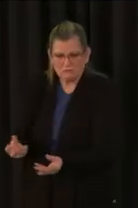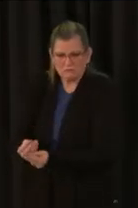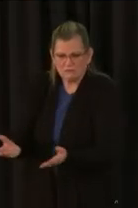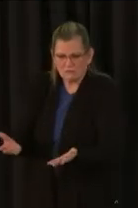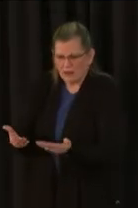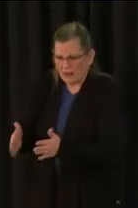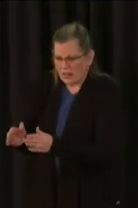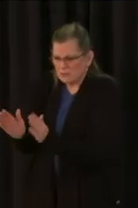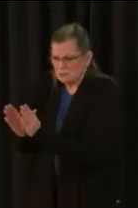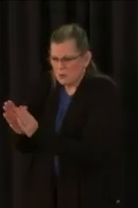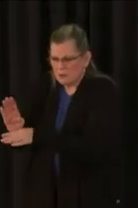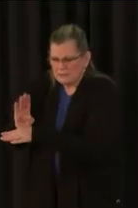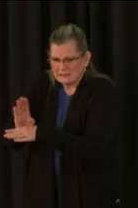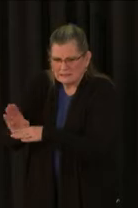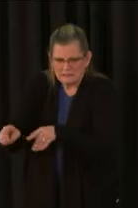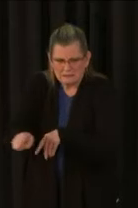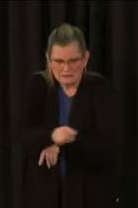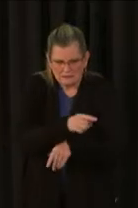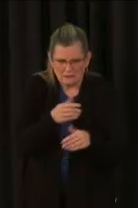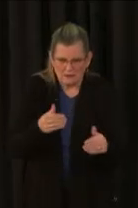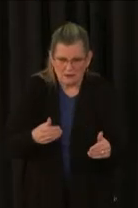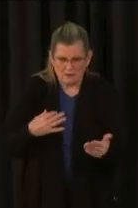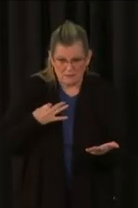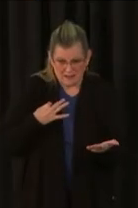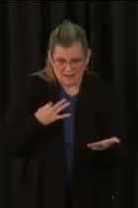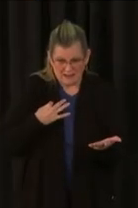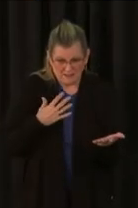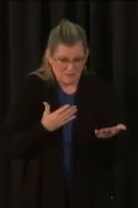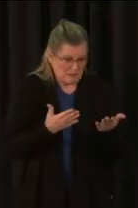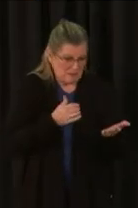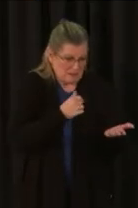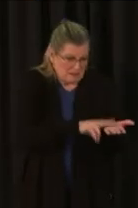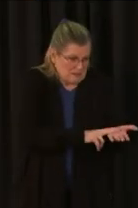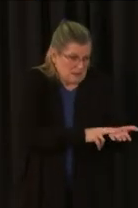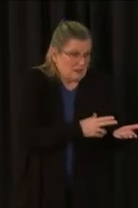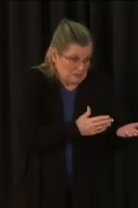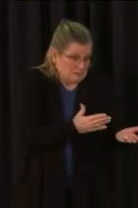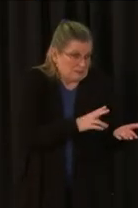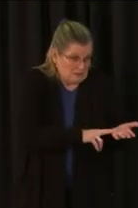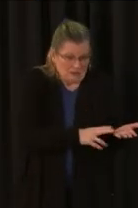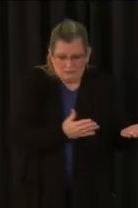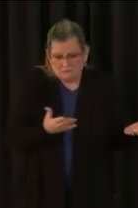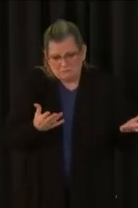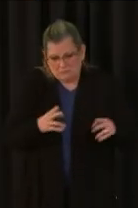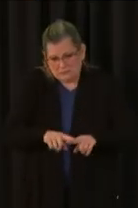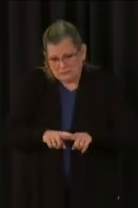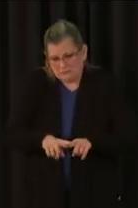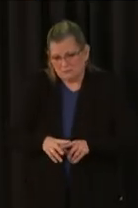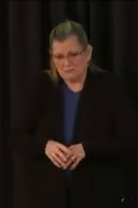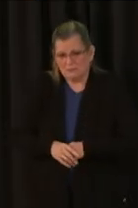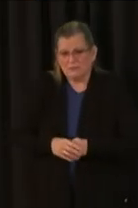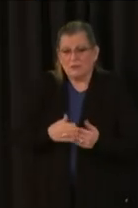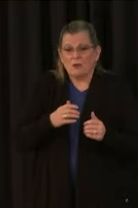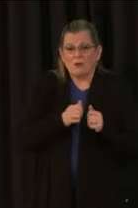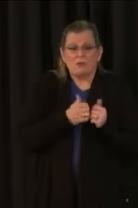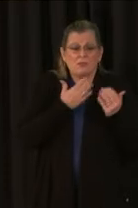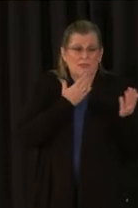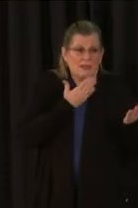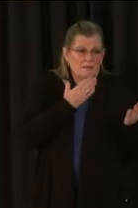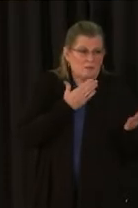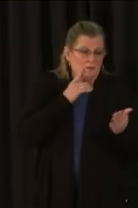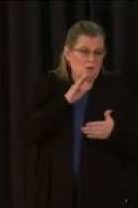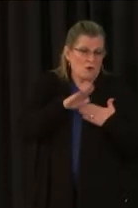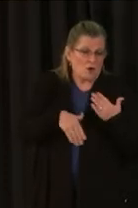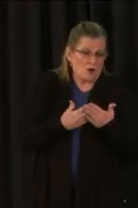opportunity, which is how I met the deputy director and deputy mayor, and deputy and director